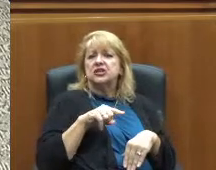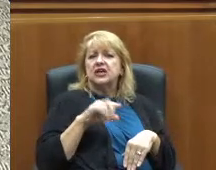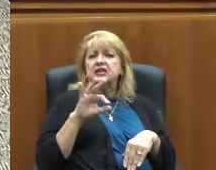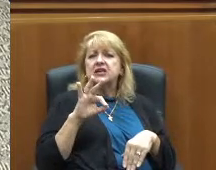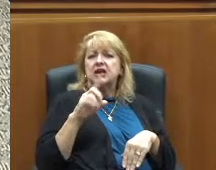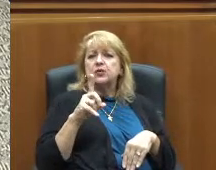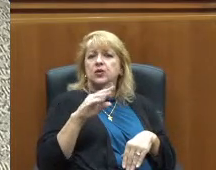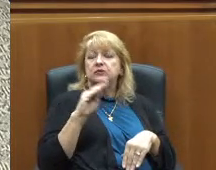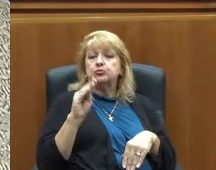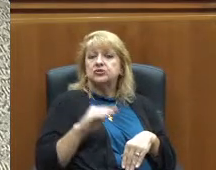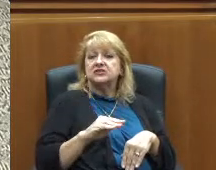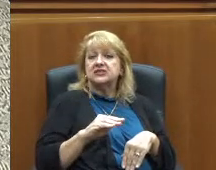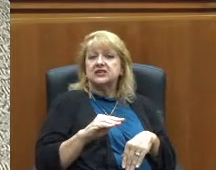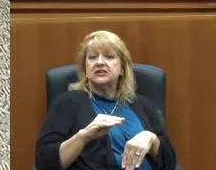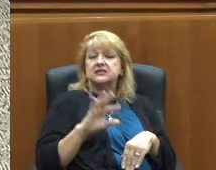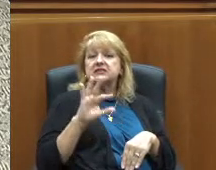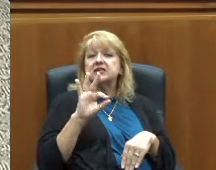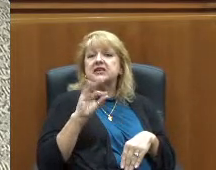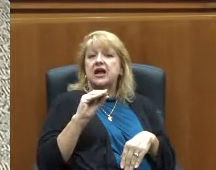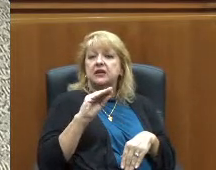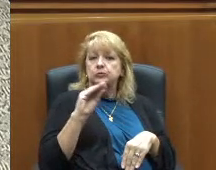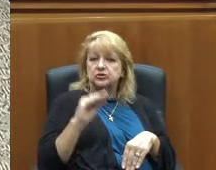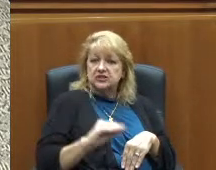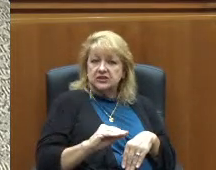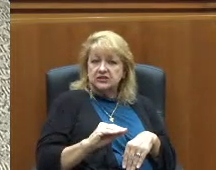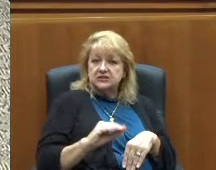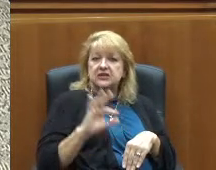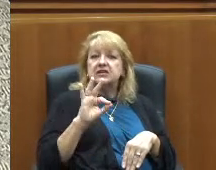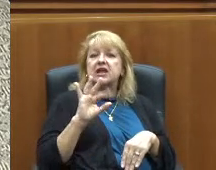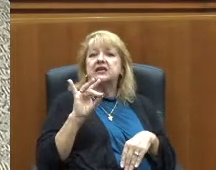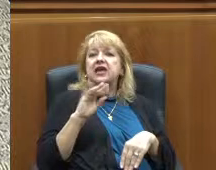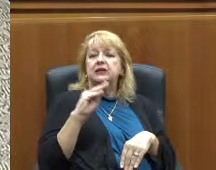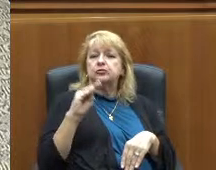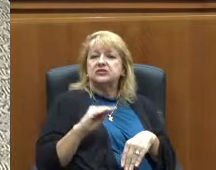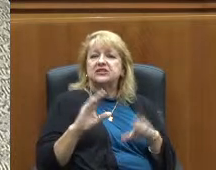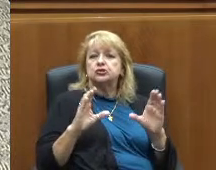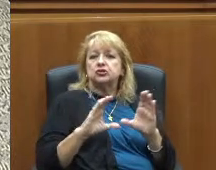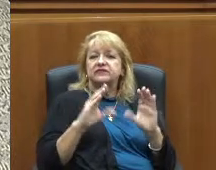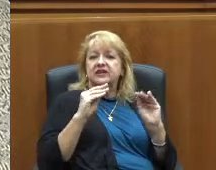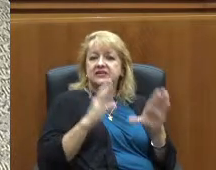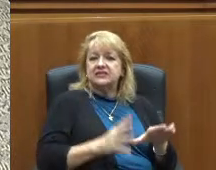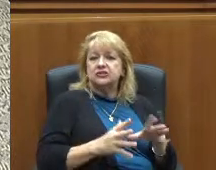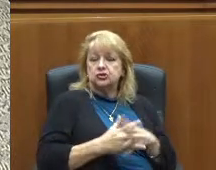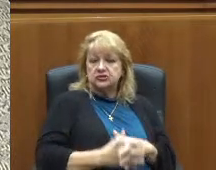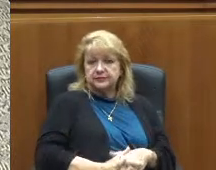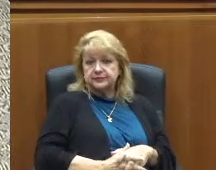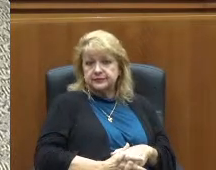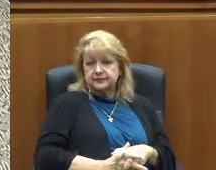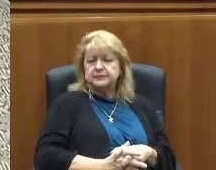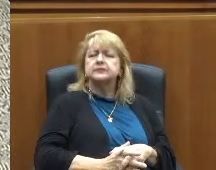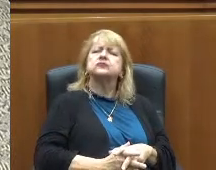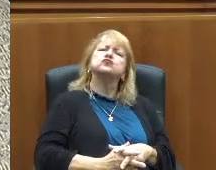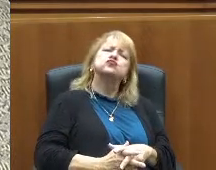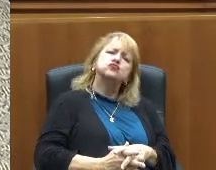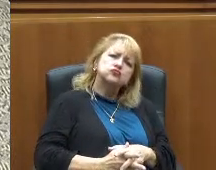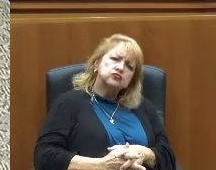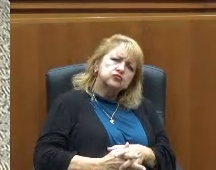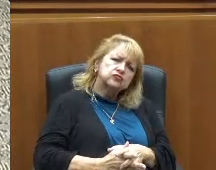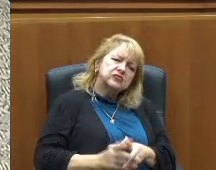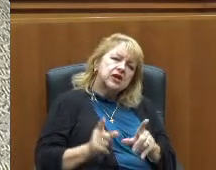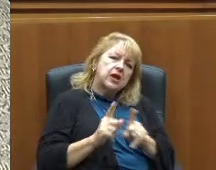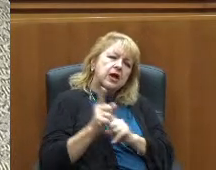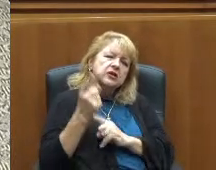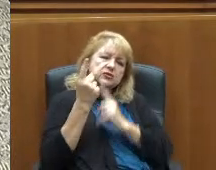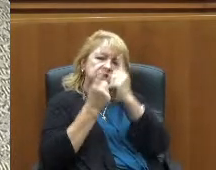with 91%, 90%, and 98% of certified teachers. And so, as we